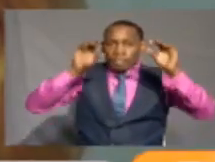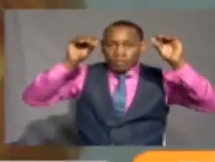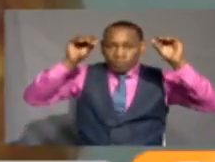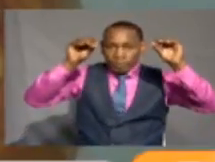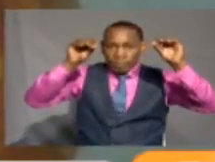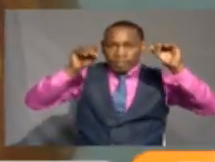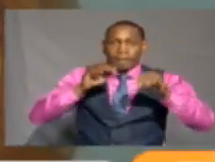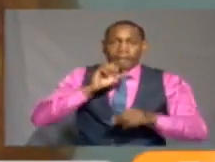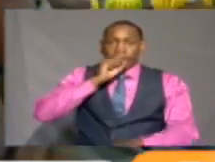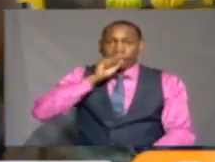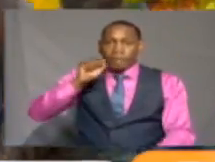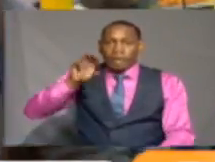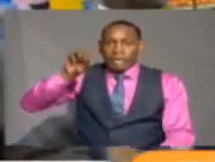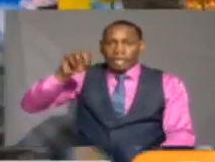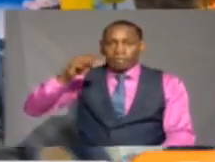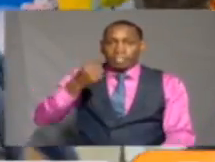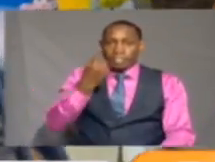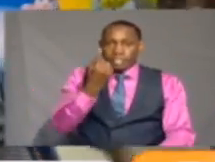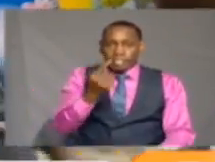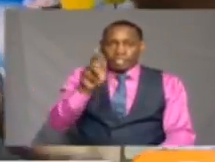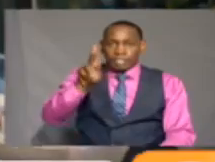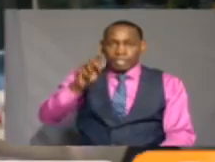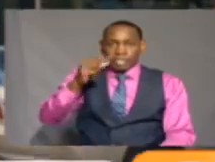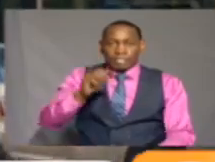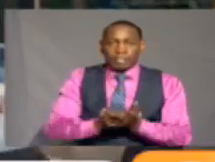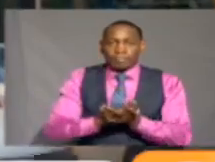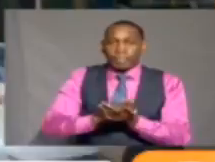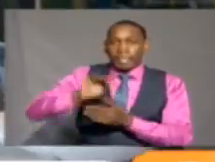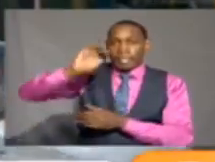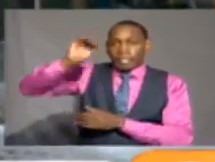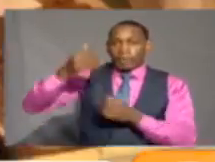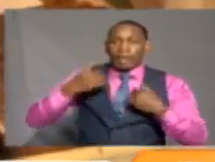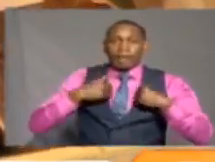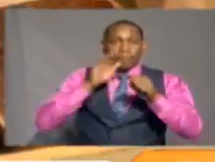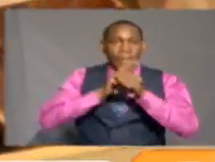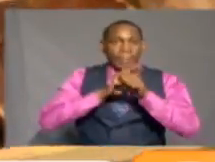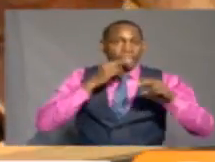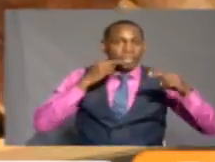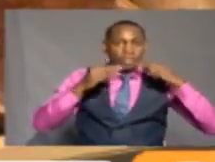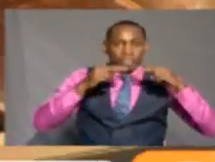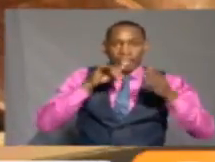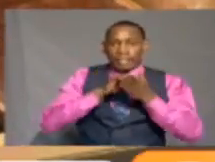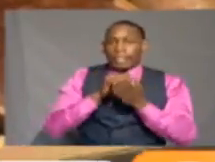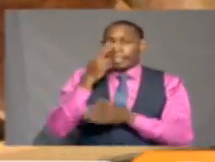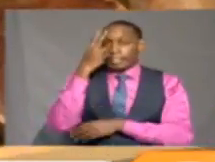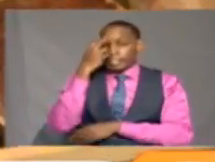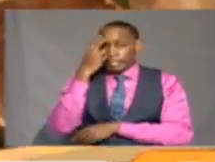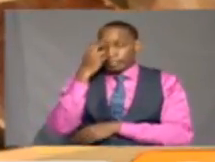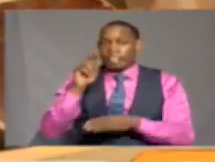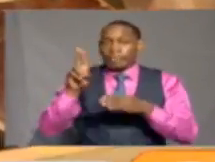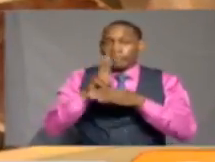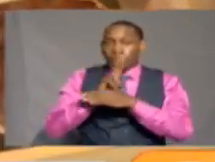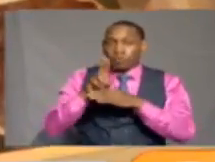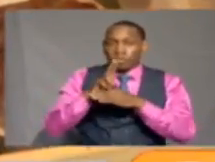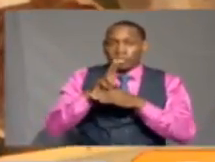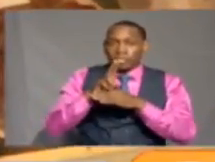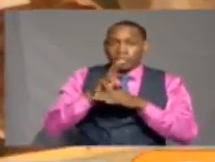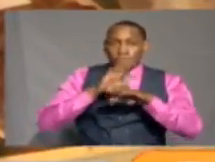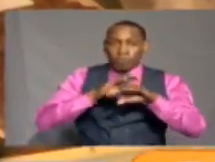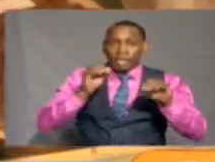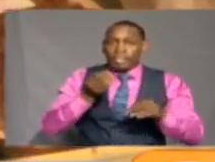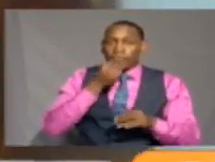being 500 milligrams per kilo. The CBD has a high number of eateries that are also suspected to be using illegal